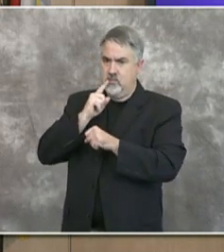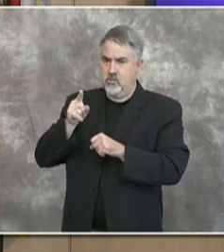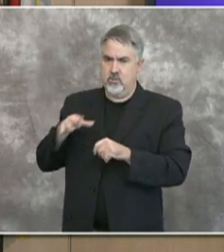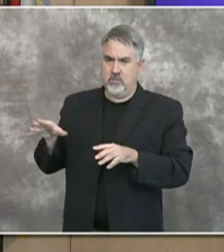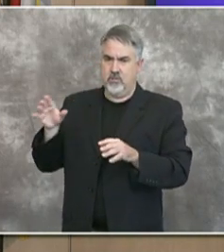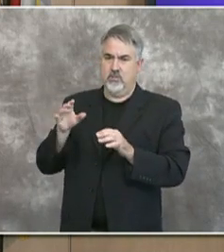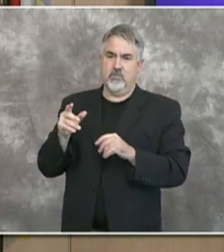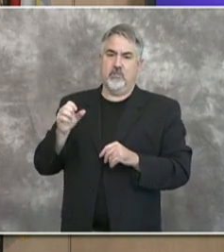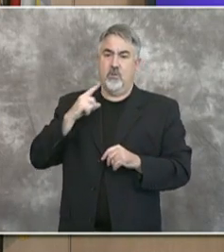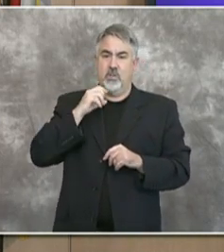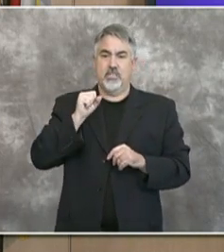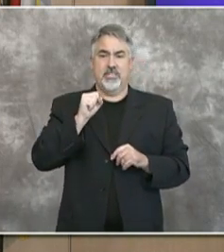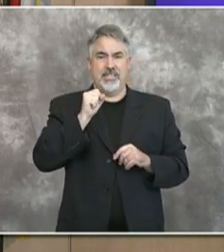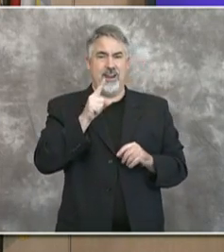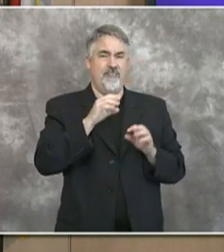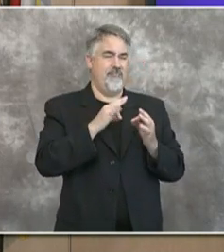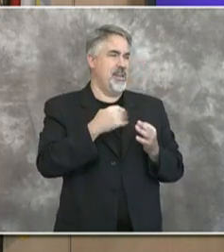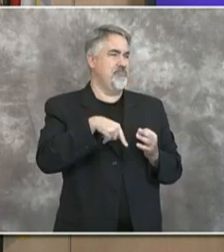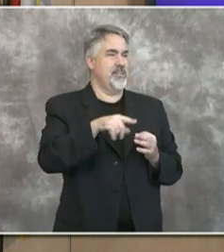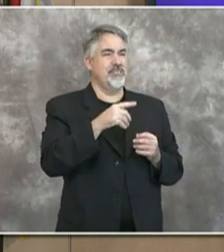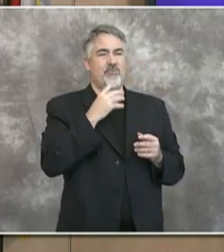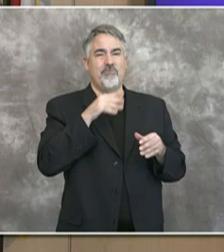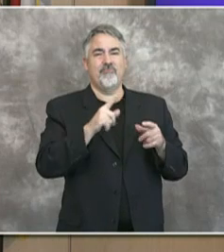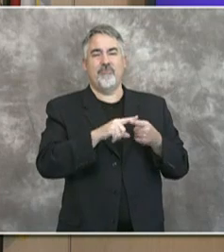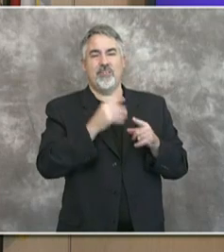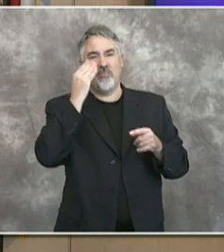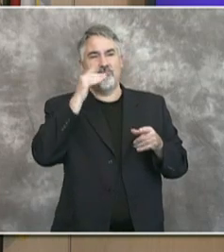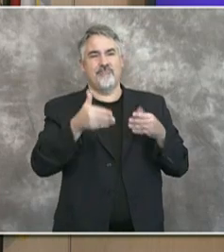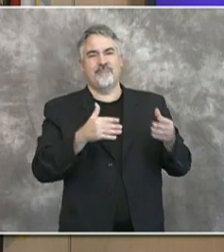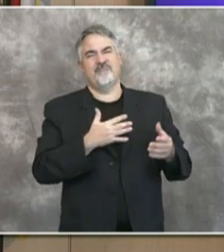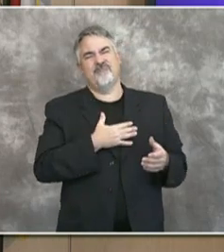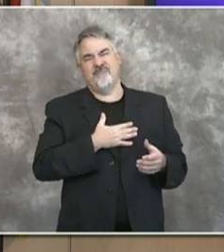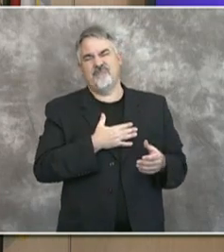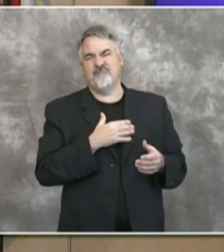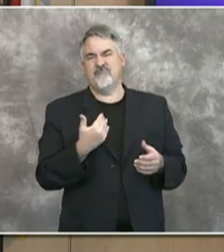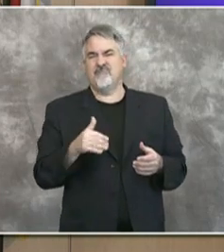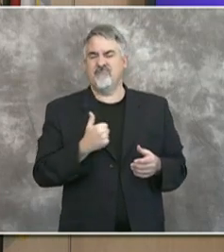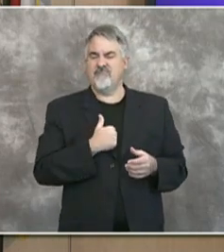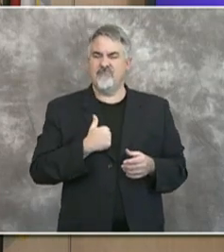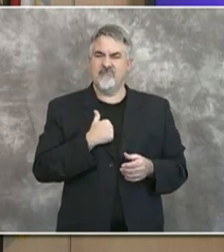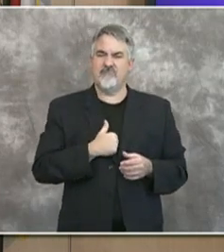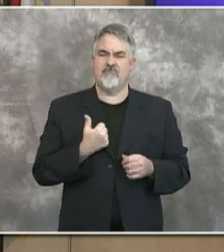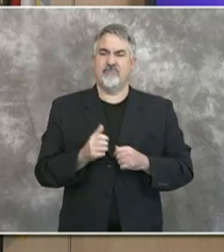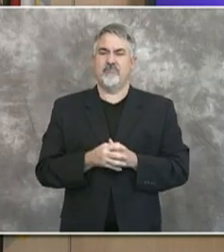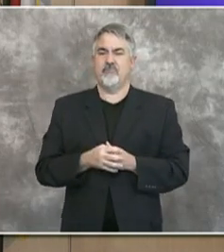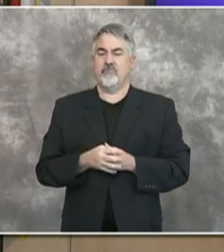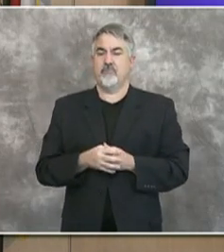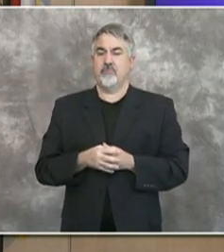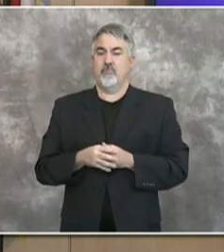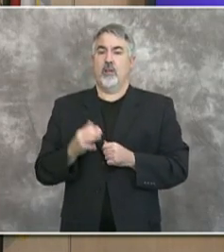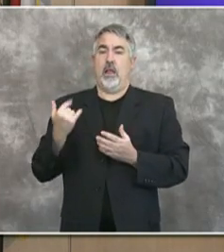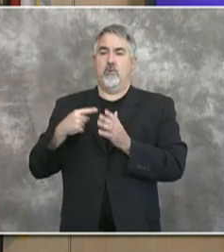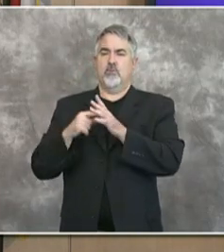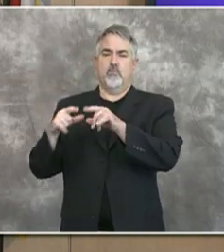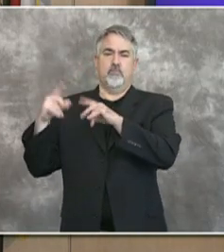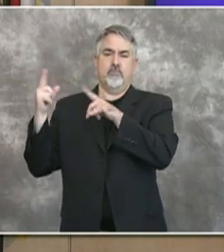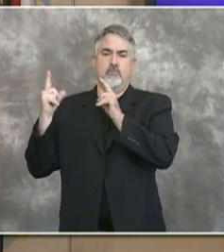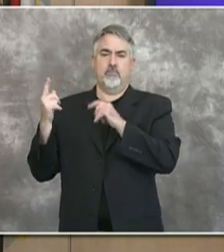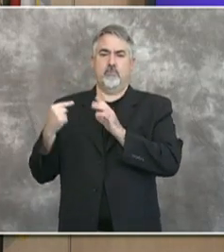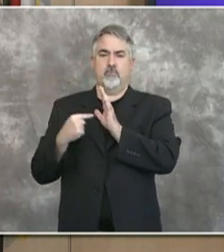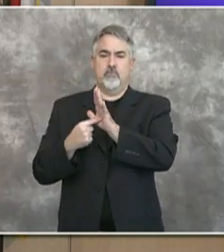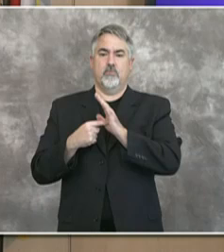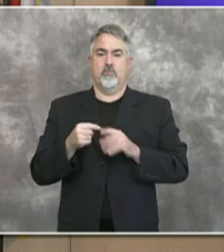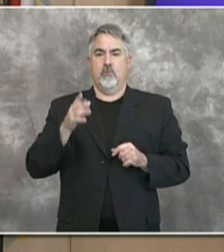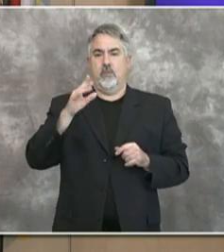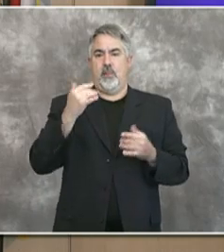Finally, before we get into our chart, I want to share with you that we are changing the format of how we report our daily cases.